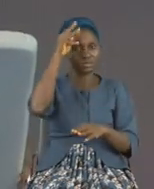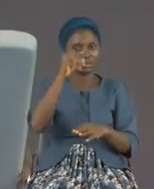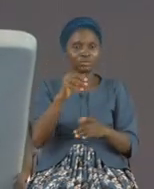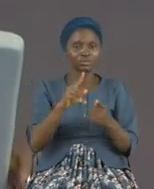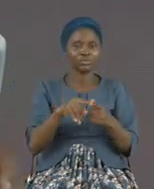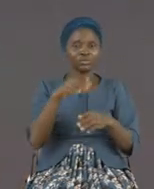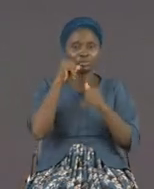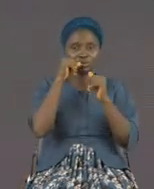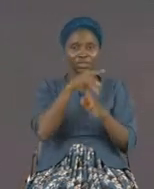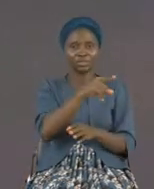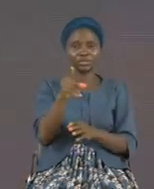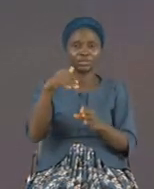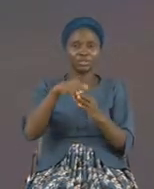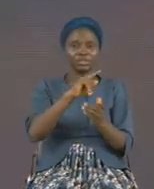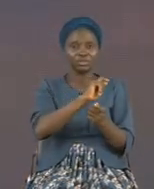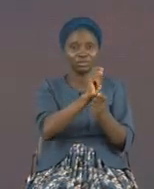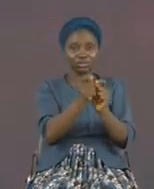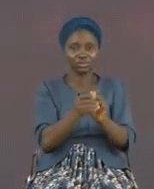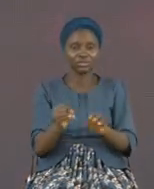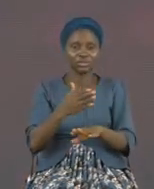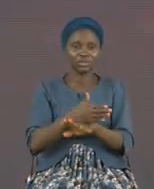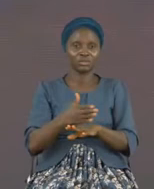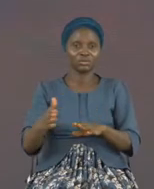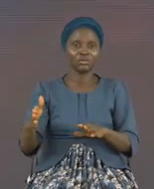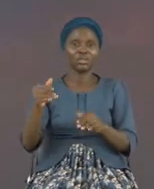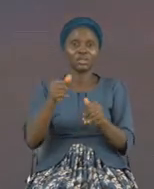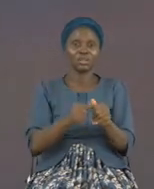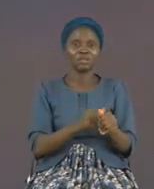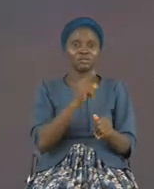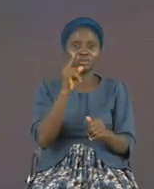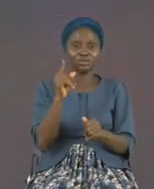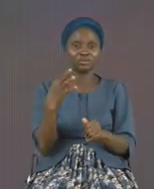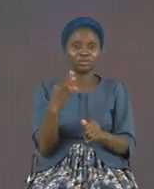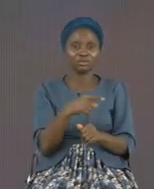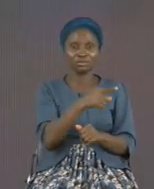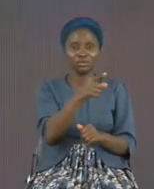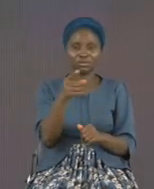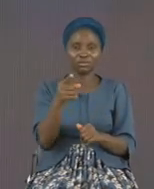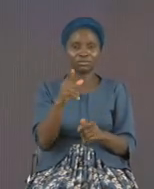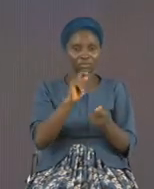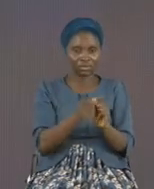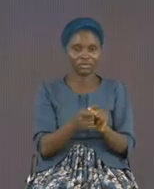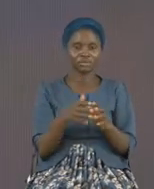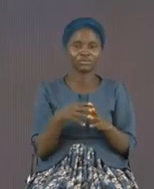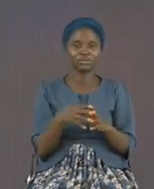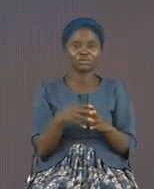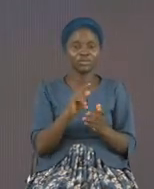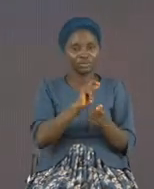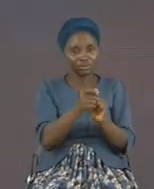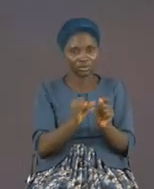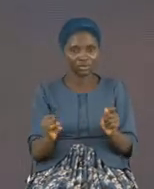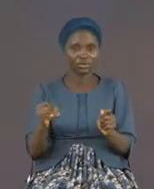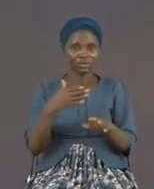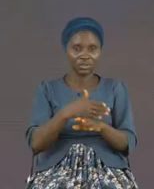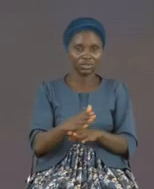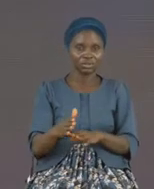turning away every one of you, transformation, turning away every one of